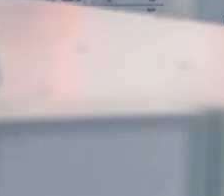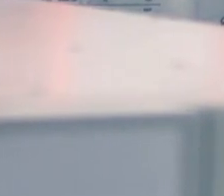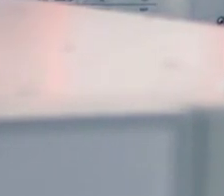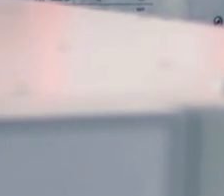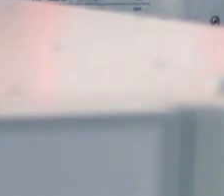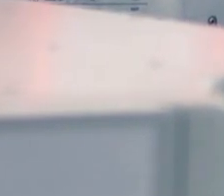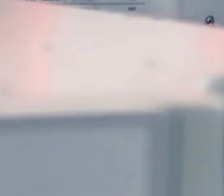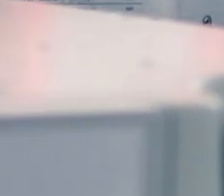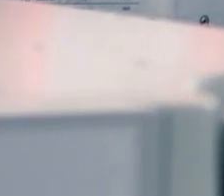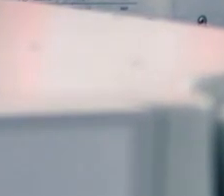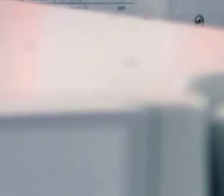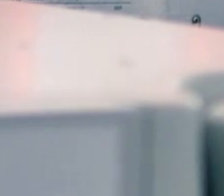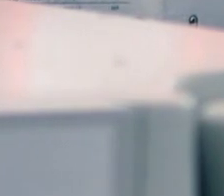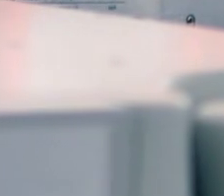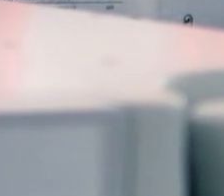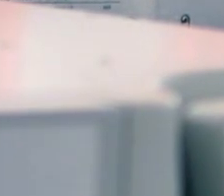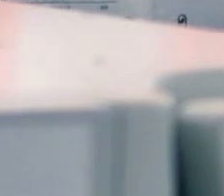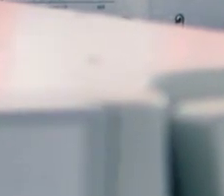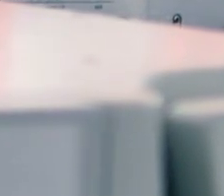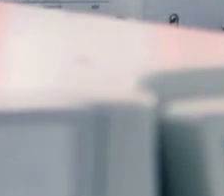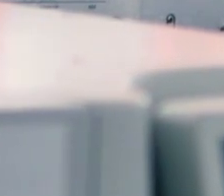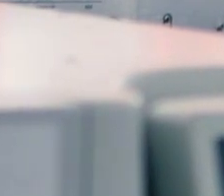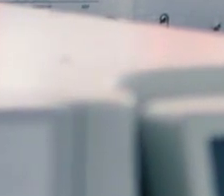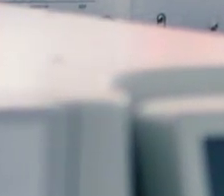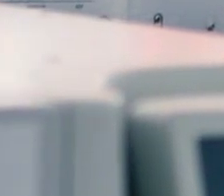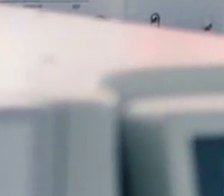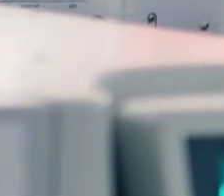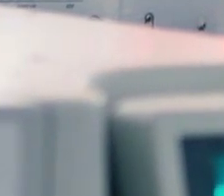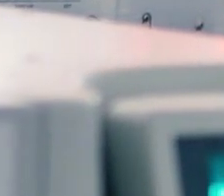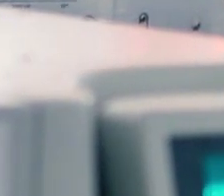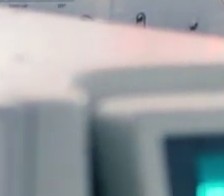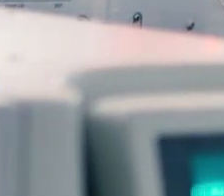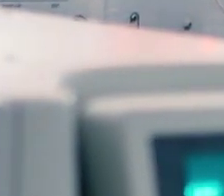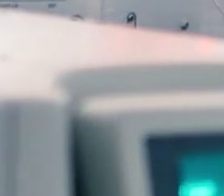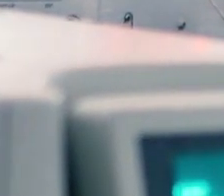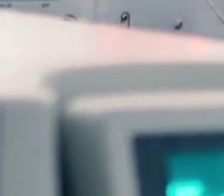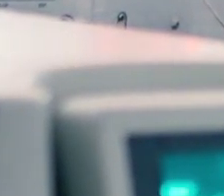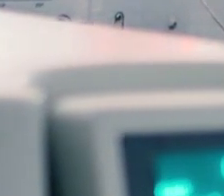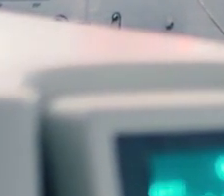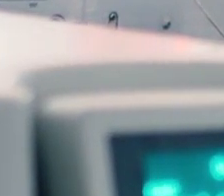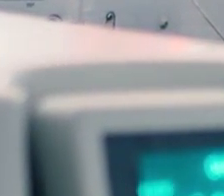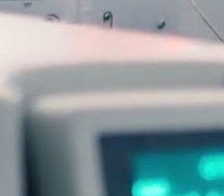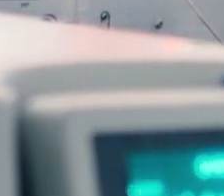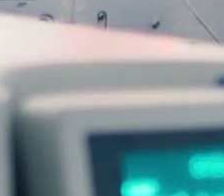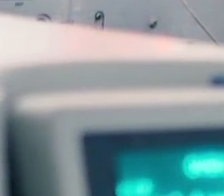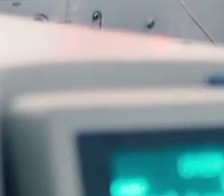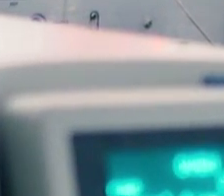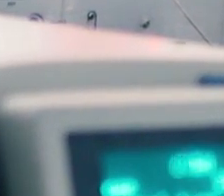some 292,000 doses, enough to vaccinate approximately